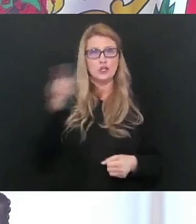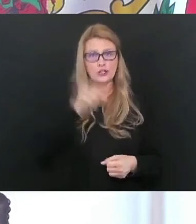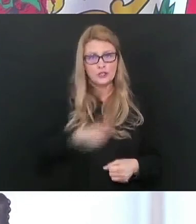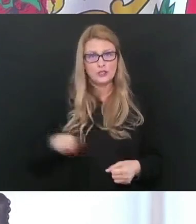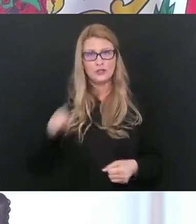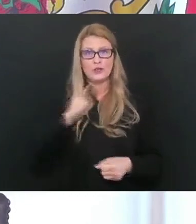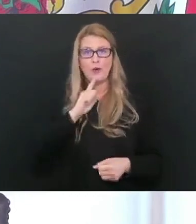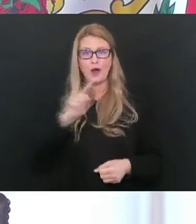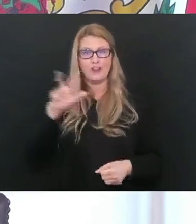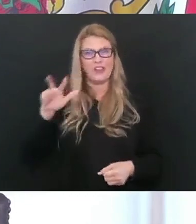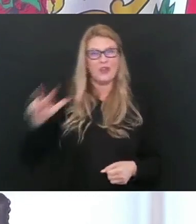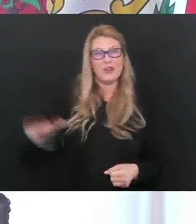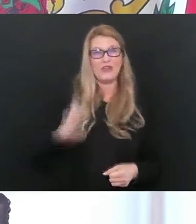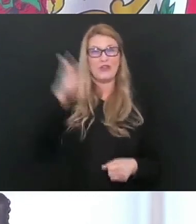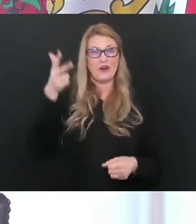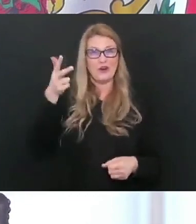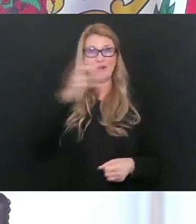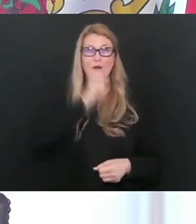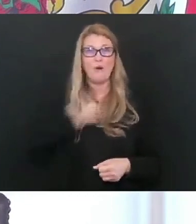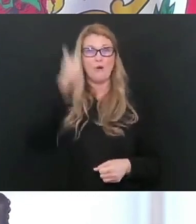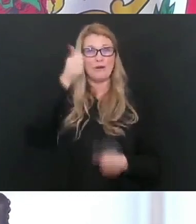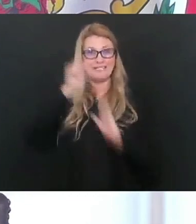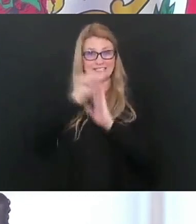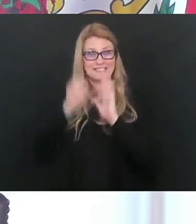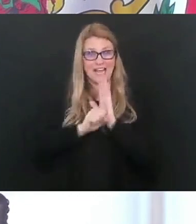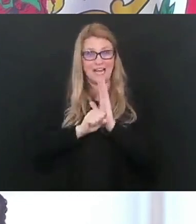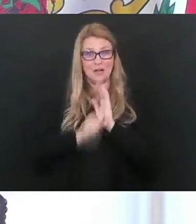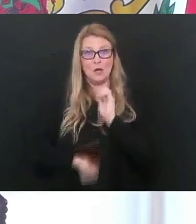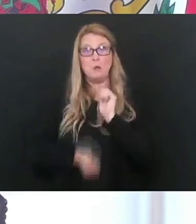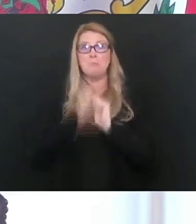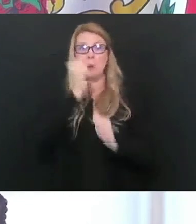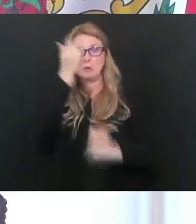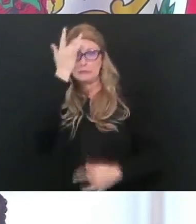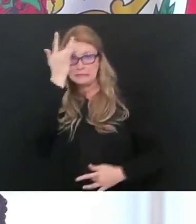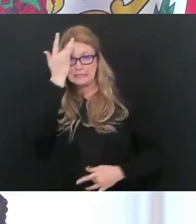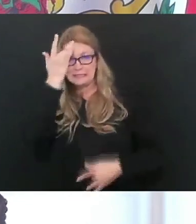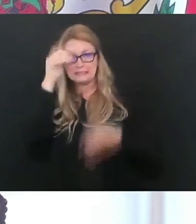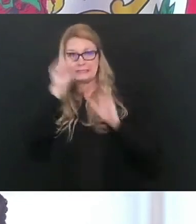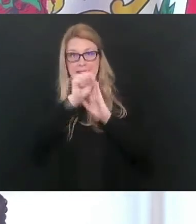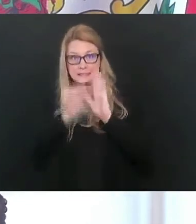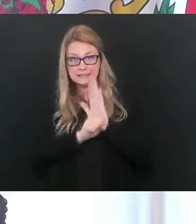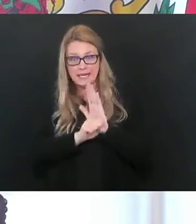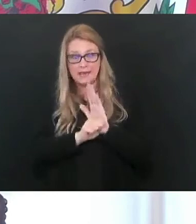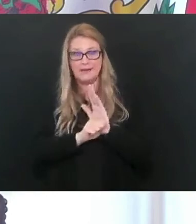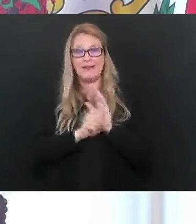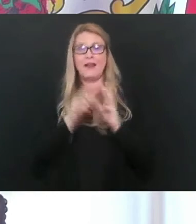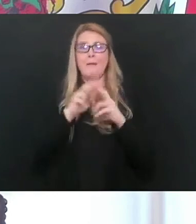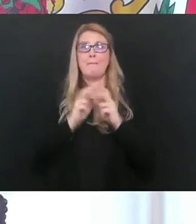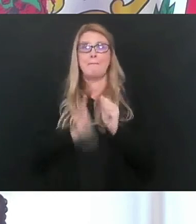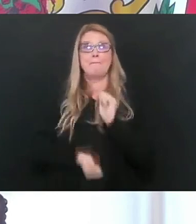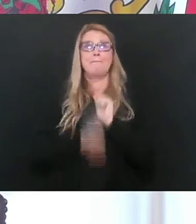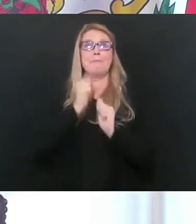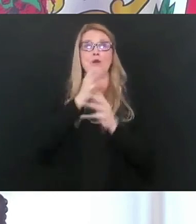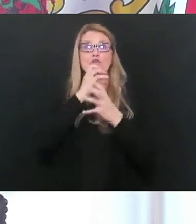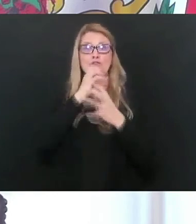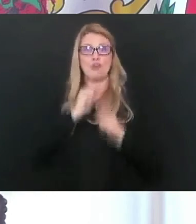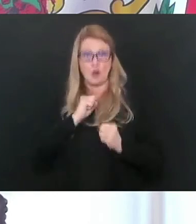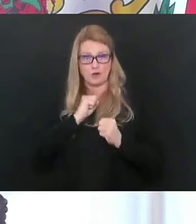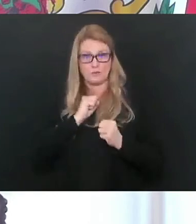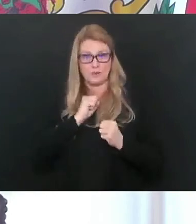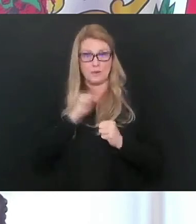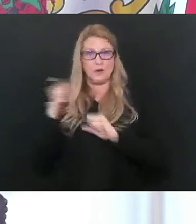third oldest state and the most chronically ill state, and rated as the most vulnerable of